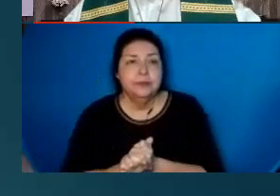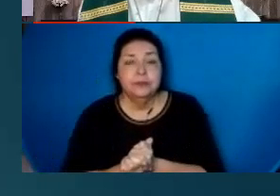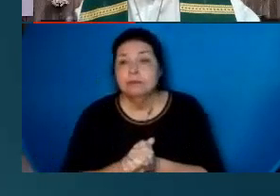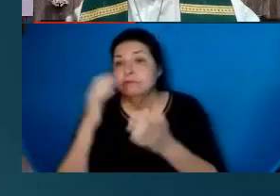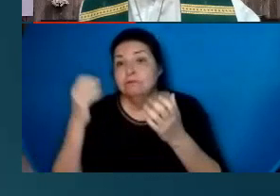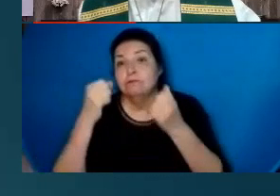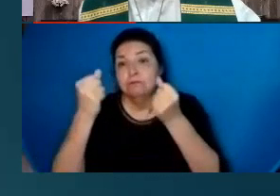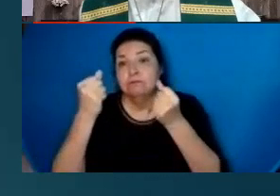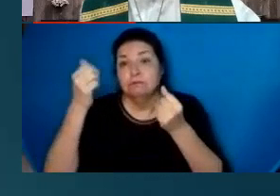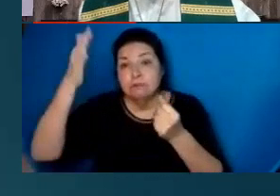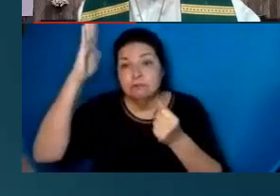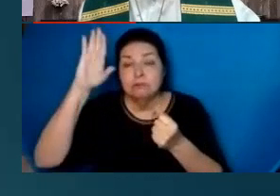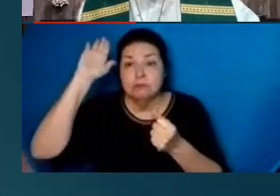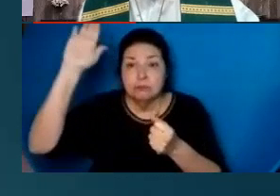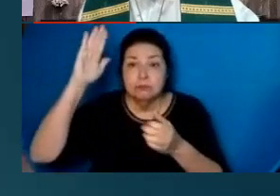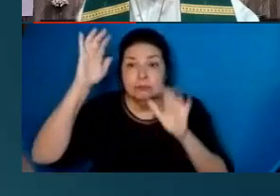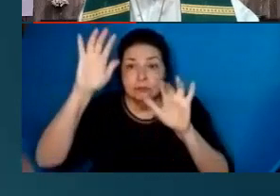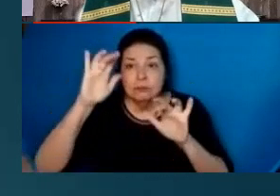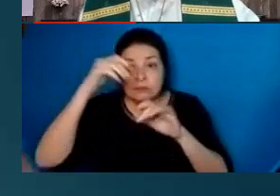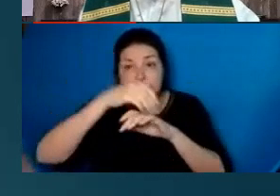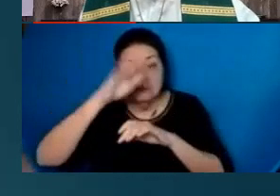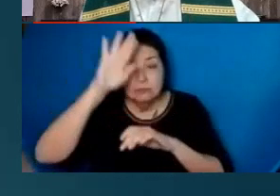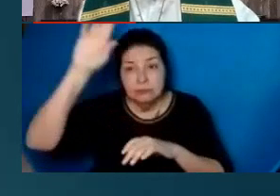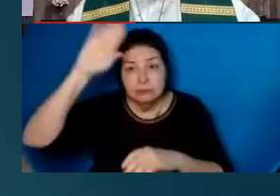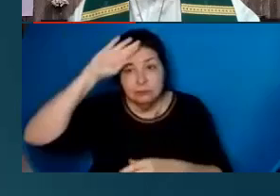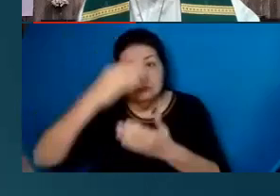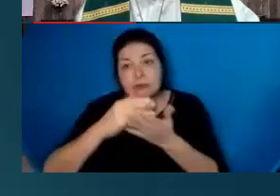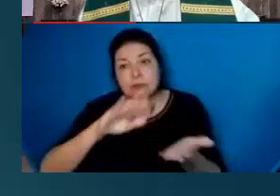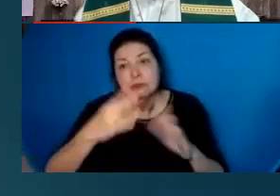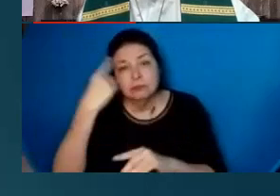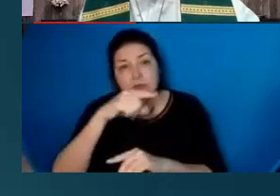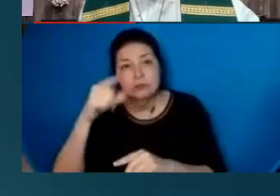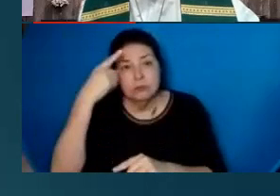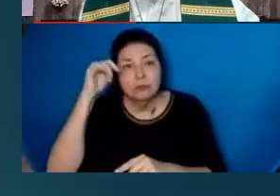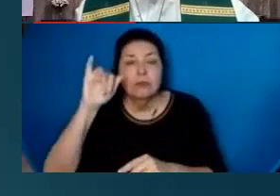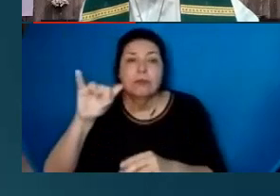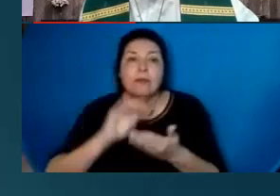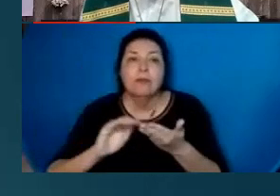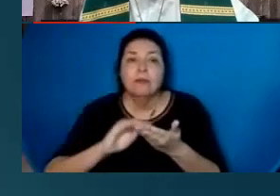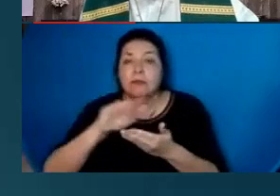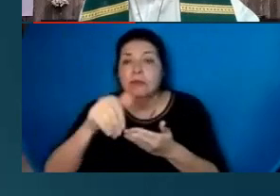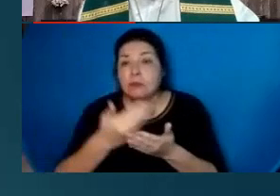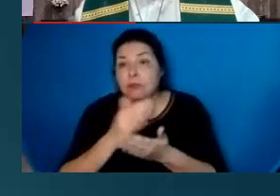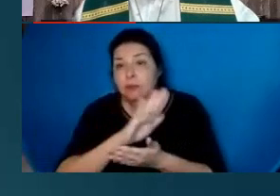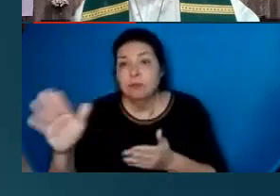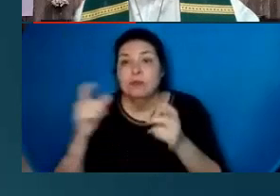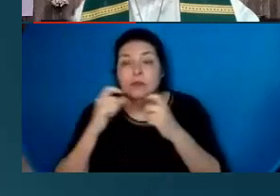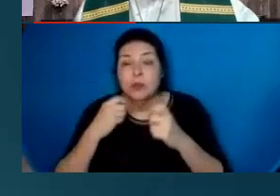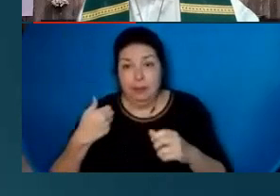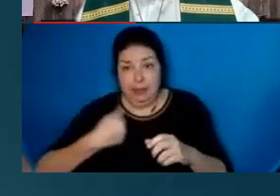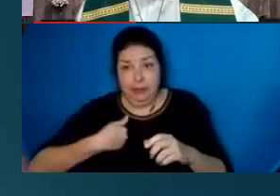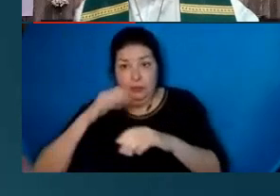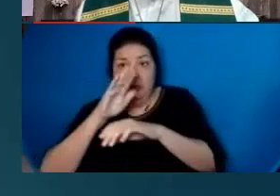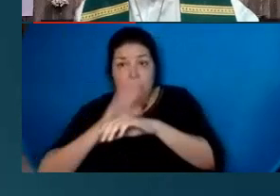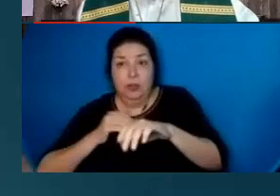Almighty God, in his mercy, has given his Son to die for you, and for his sake forgives you all of your sins. As a called and